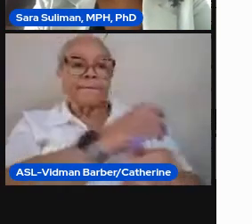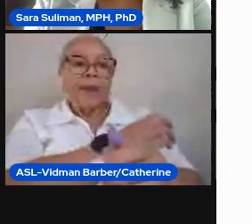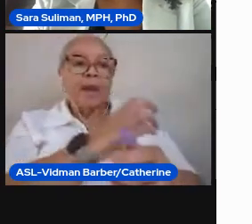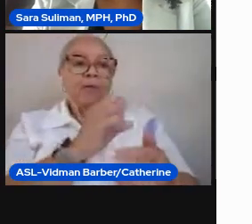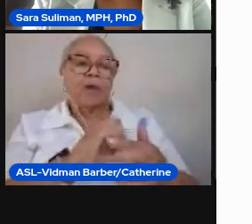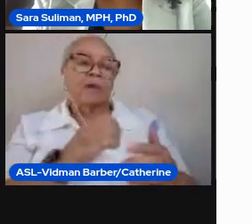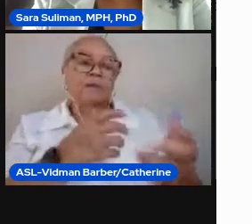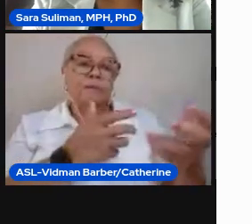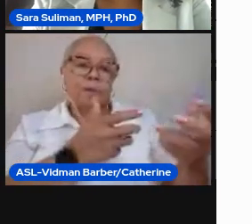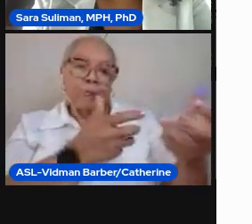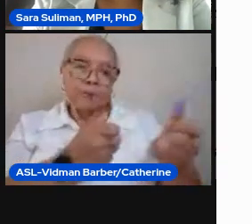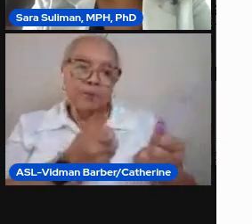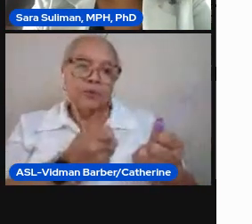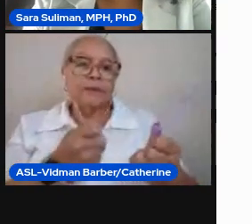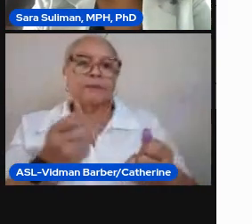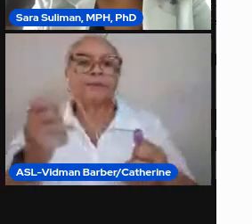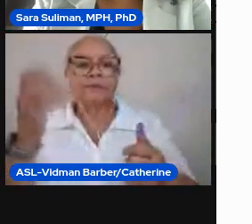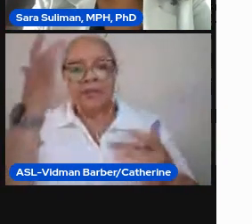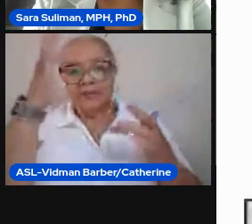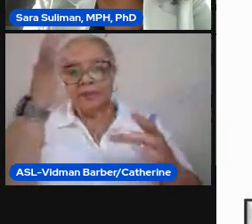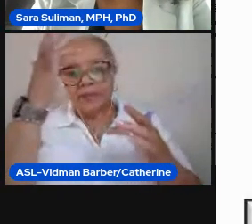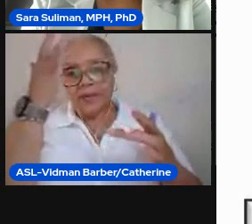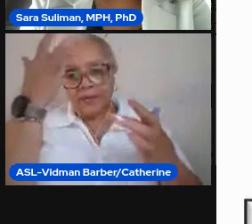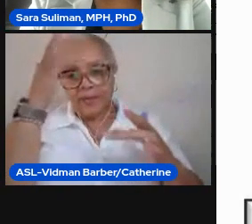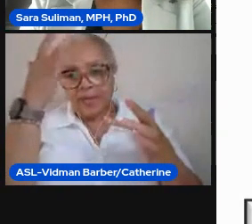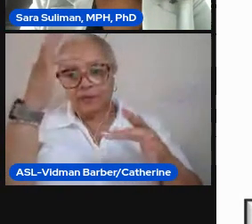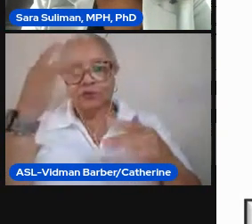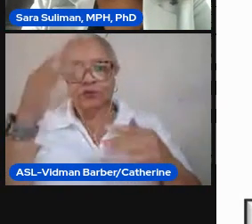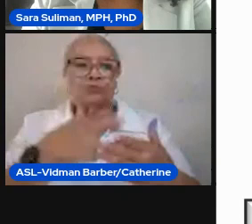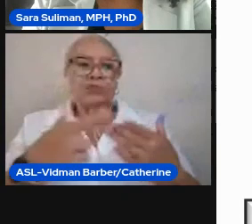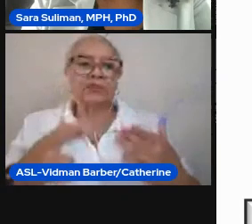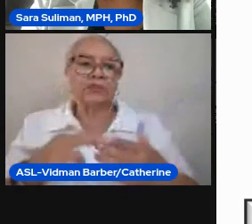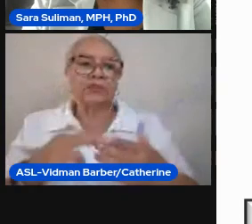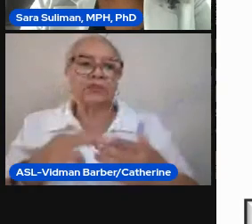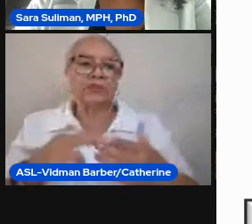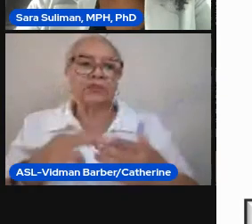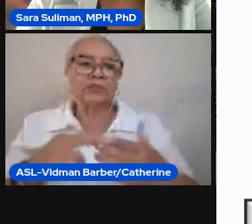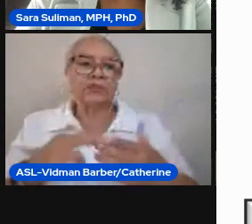pulling intellectual resources together for